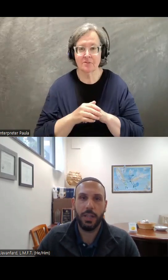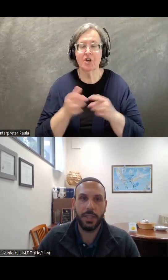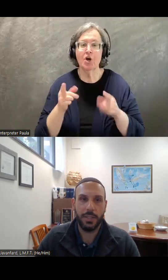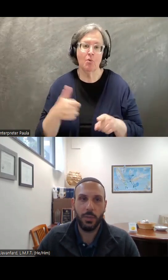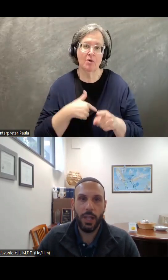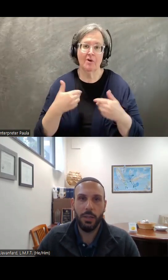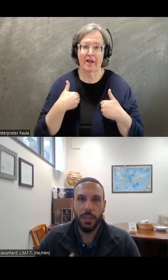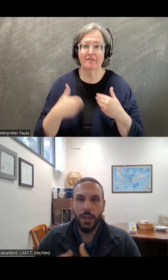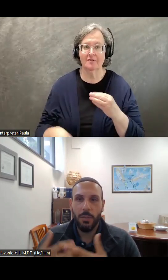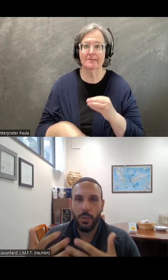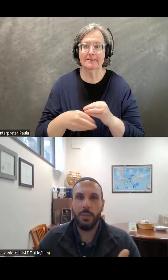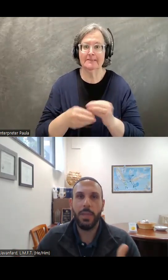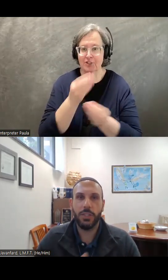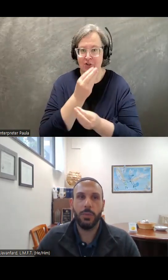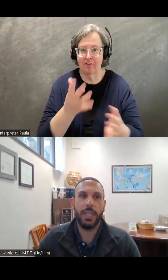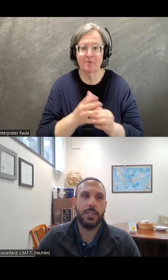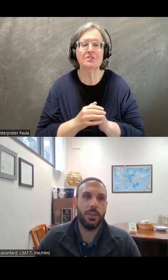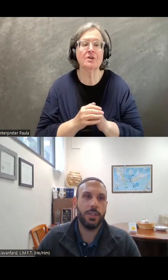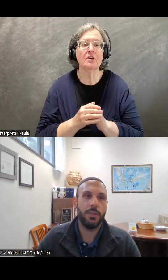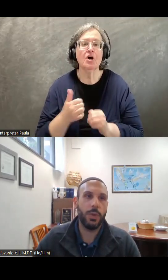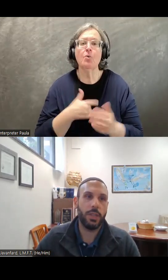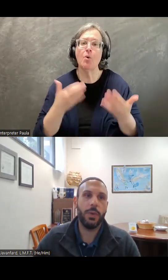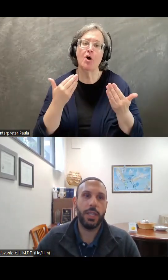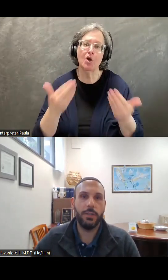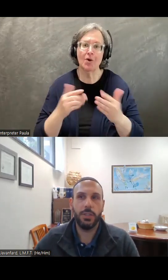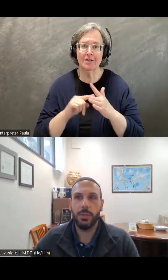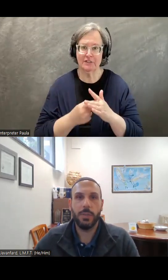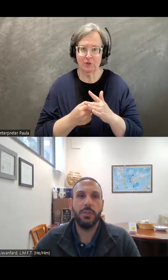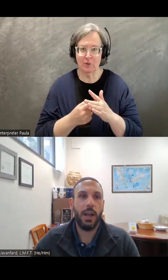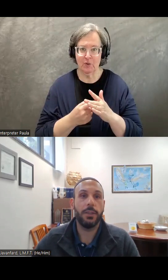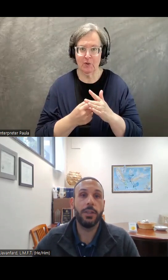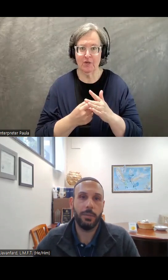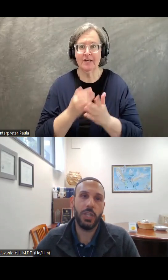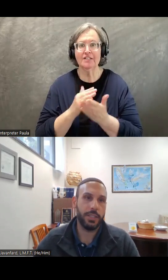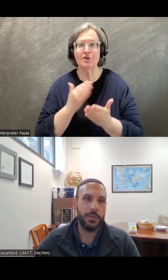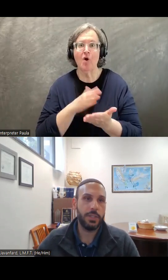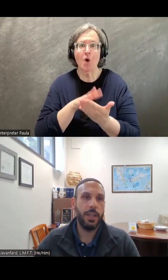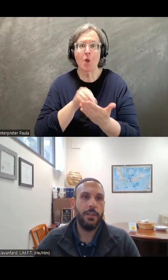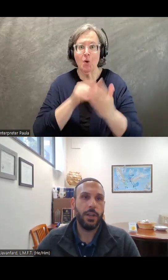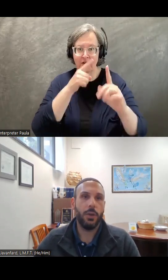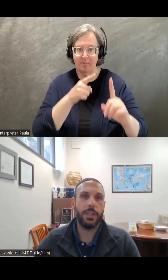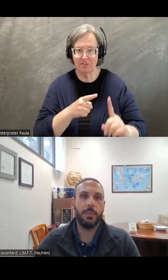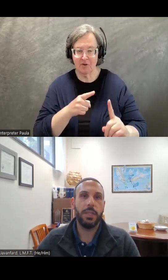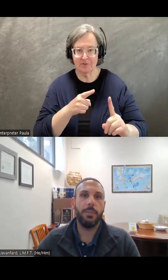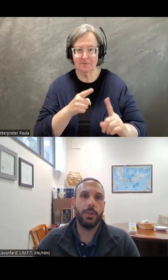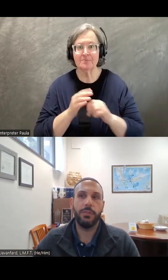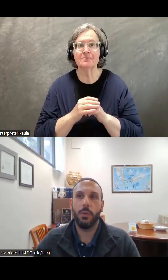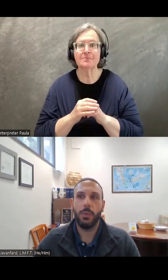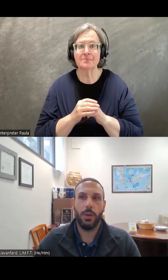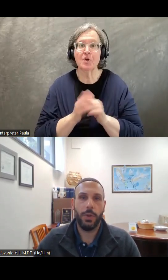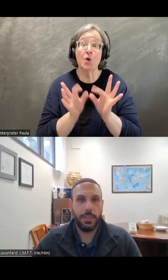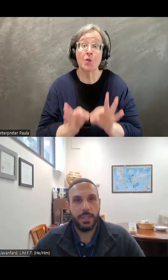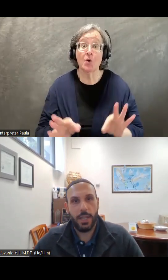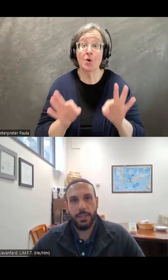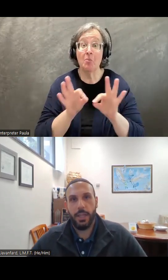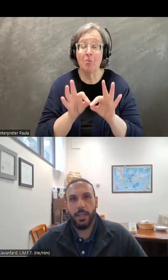additional content as well. We want to make sure that we get started with going into some of our learning objectives that are going to be important for what we